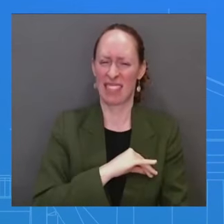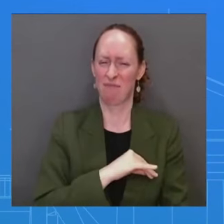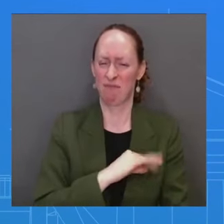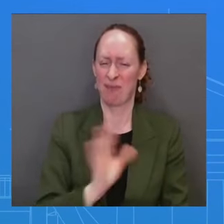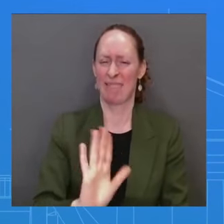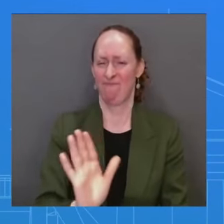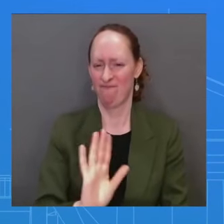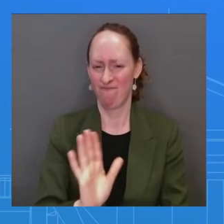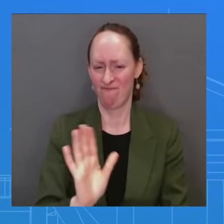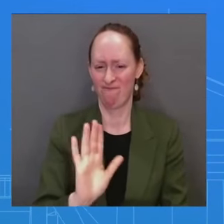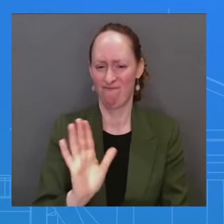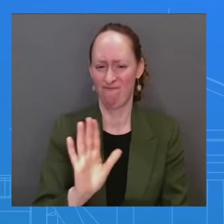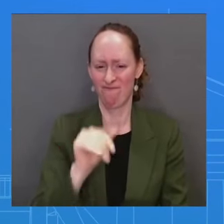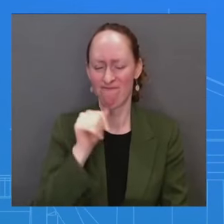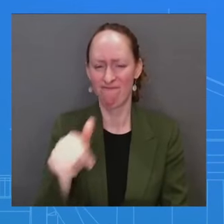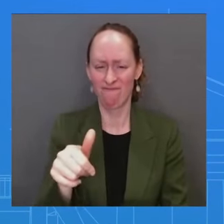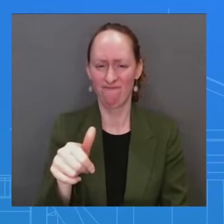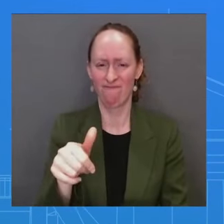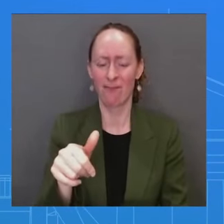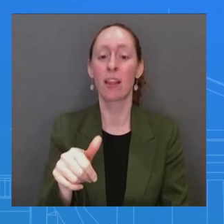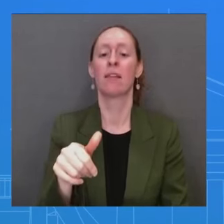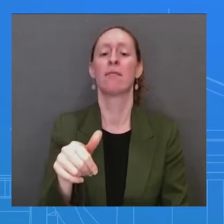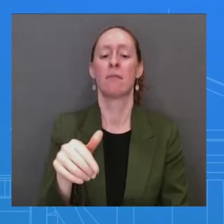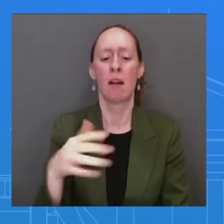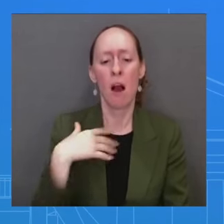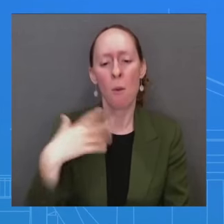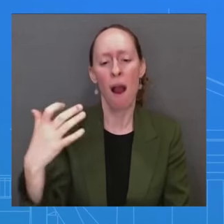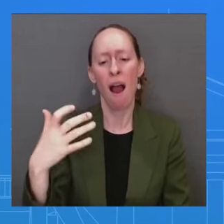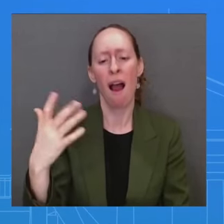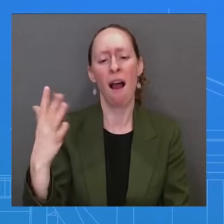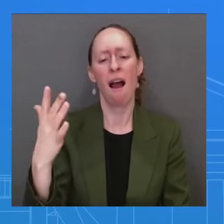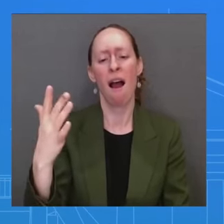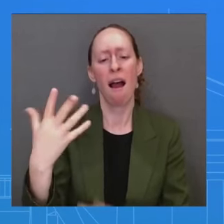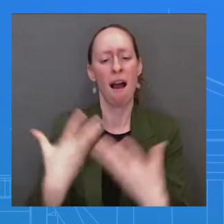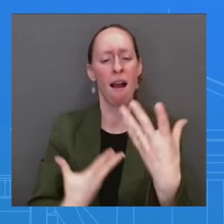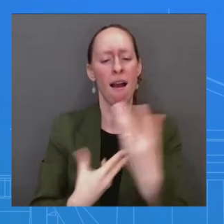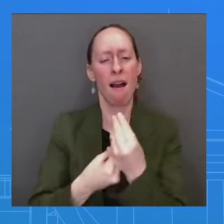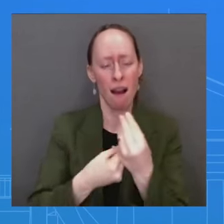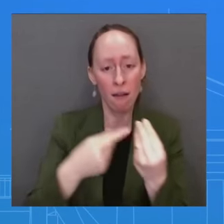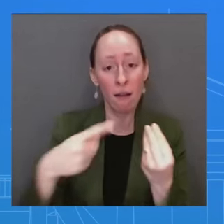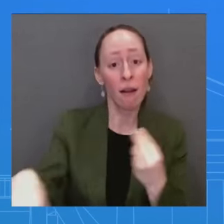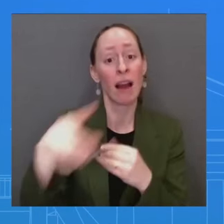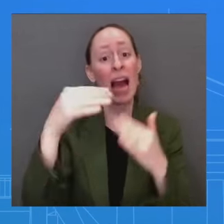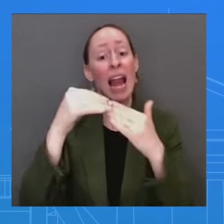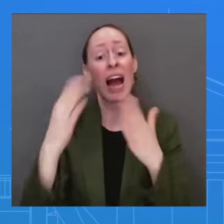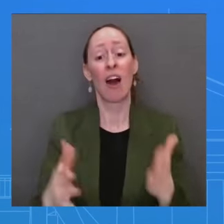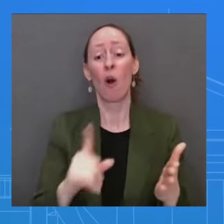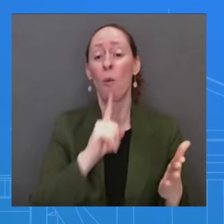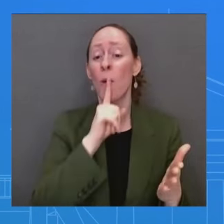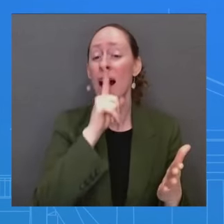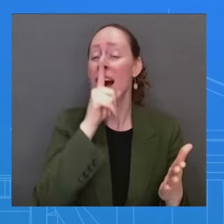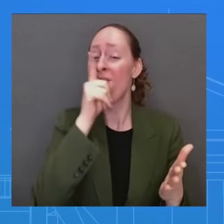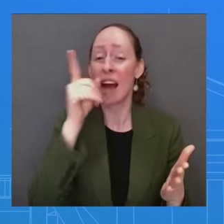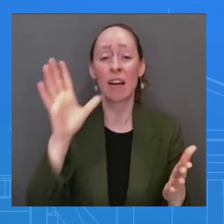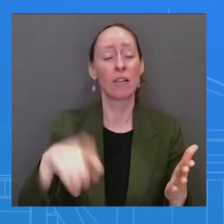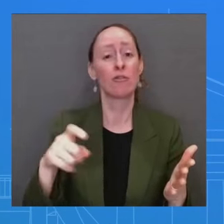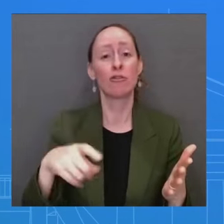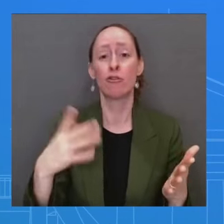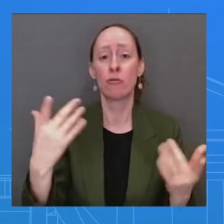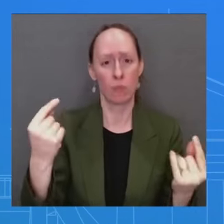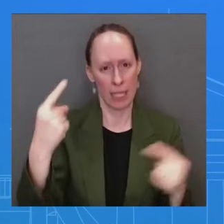couple more things I want to say. So leaders need to put their country first. They need to put the safety of American people and respect for the rule of law